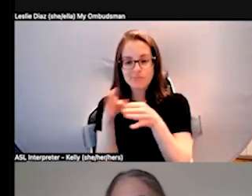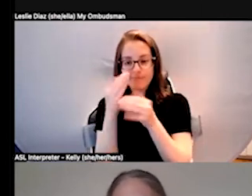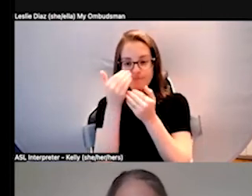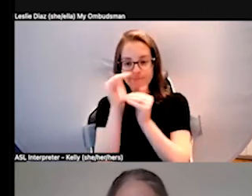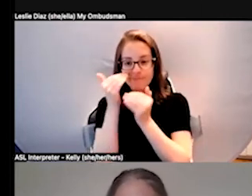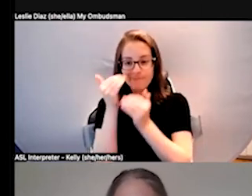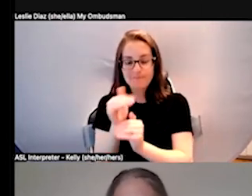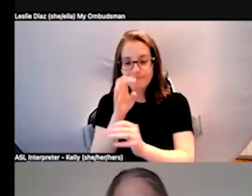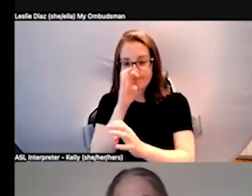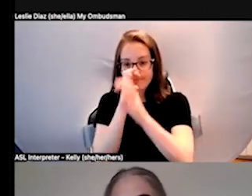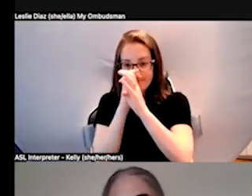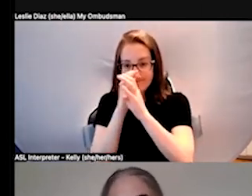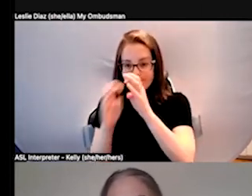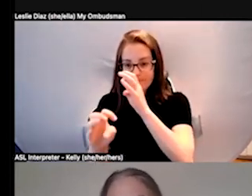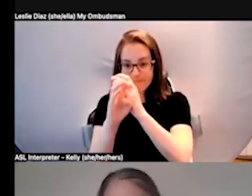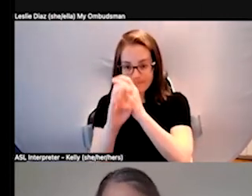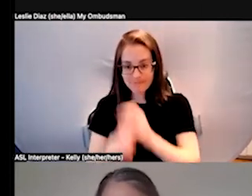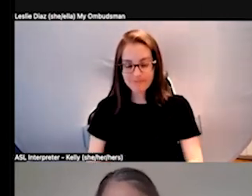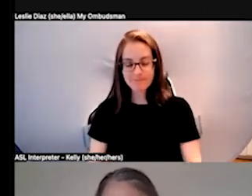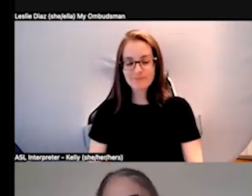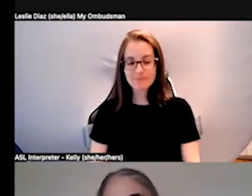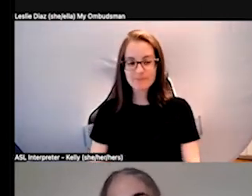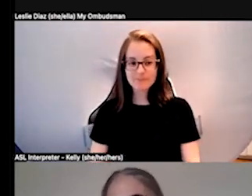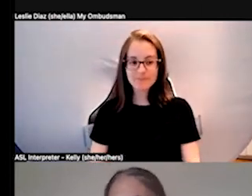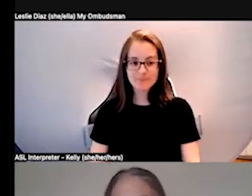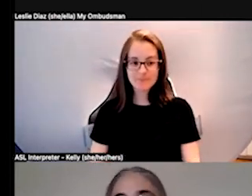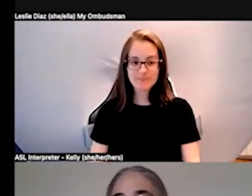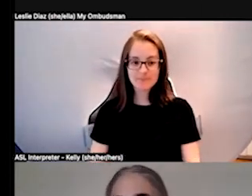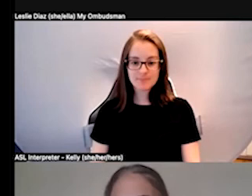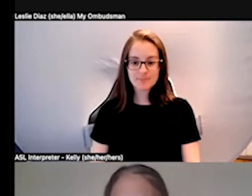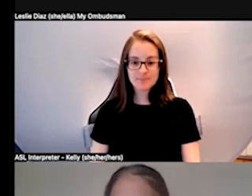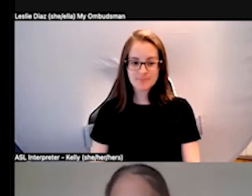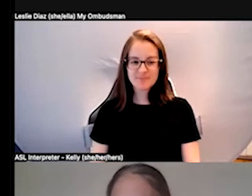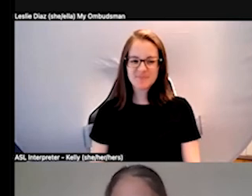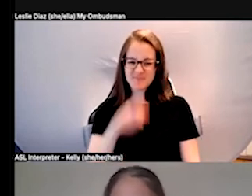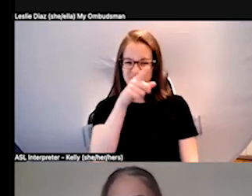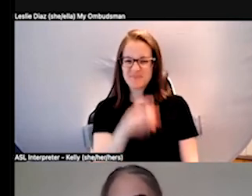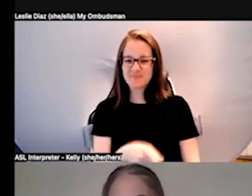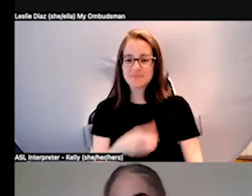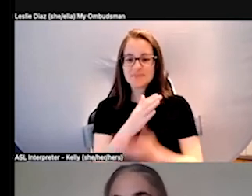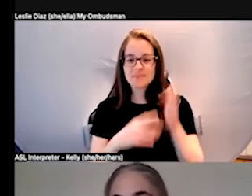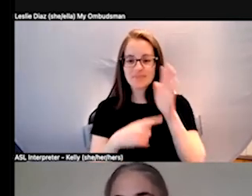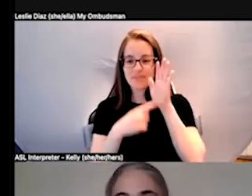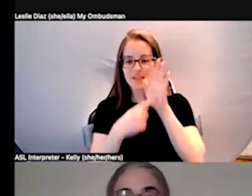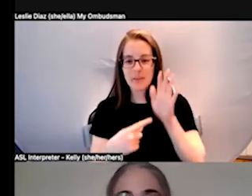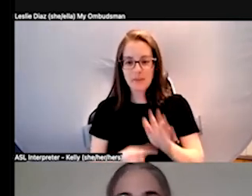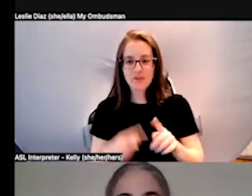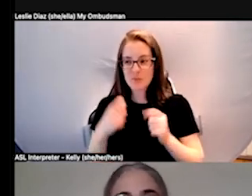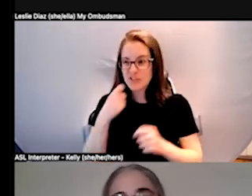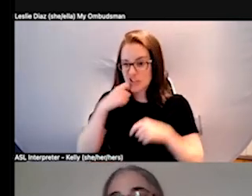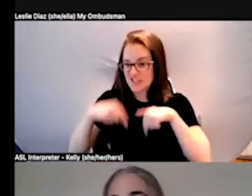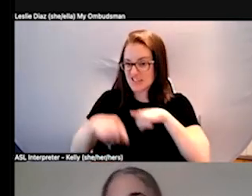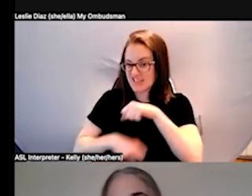increasingly passing legislation that limit that access. I've included some examples from the past year on this